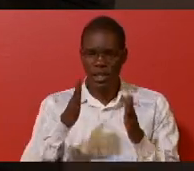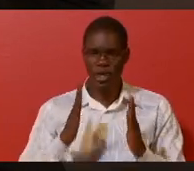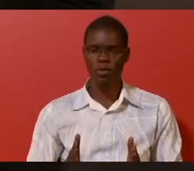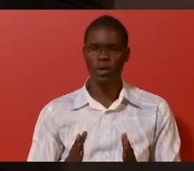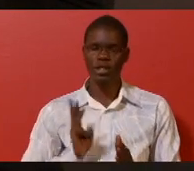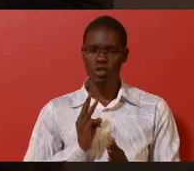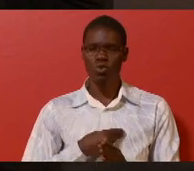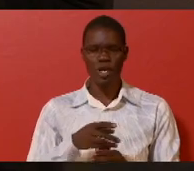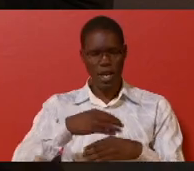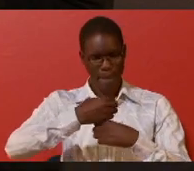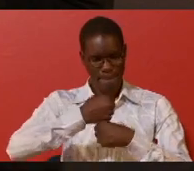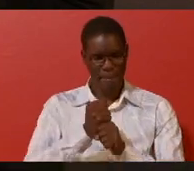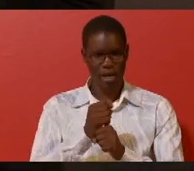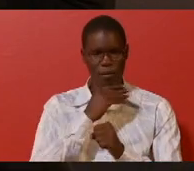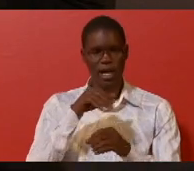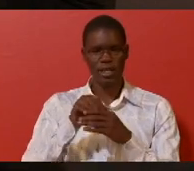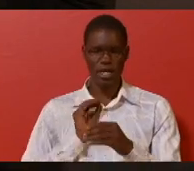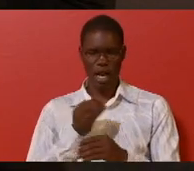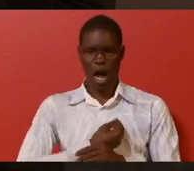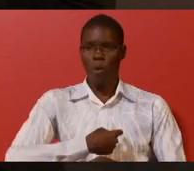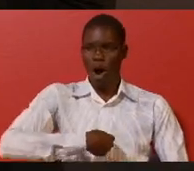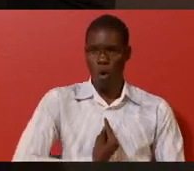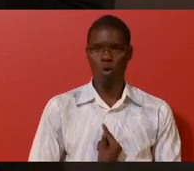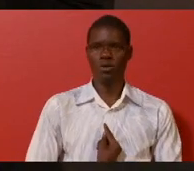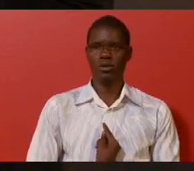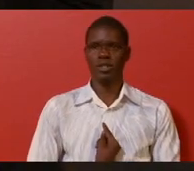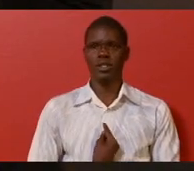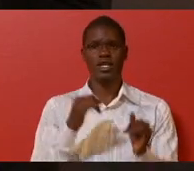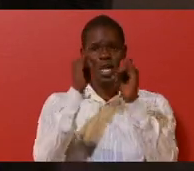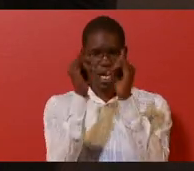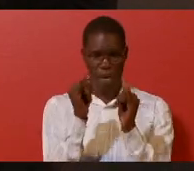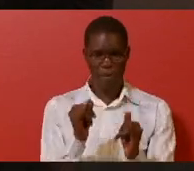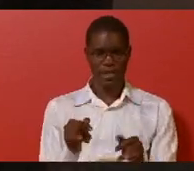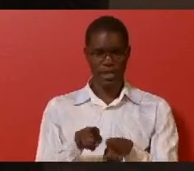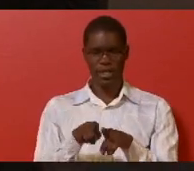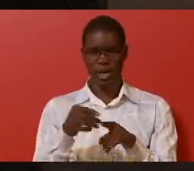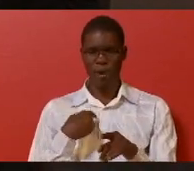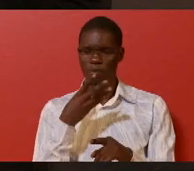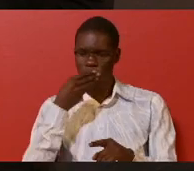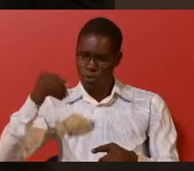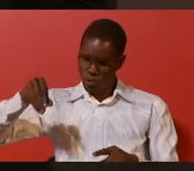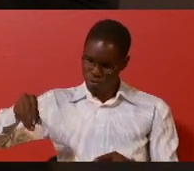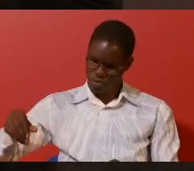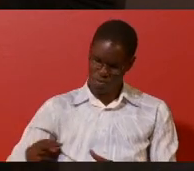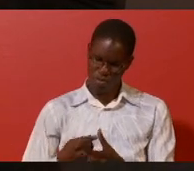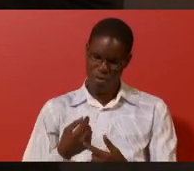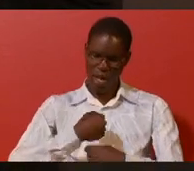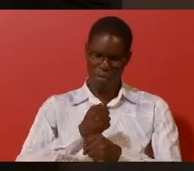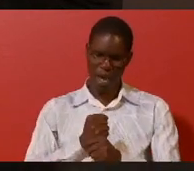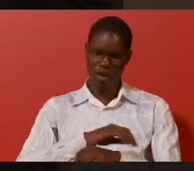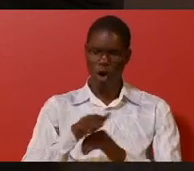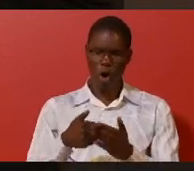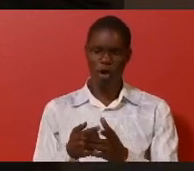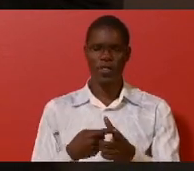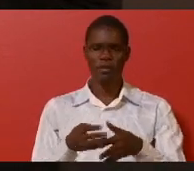Let us make man in our own image. And he bends over and he gets the dust from the ground and he breathes into